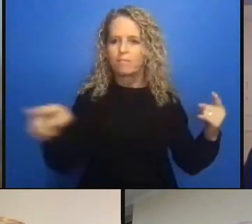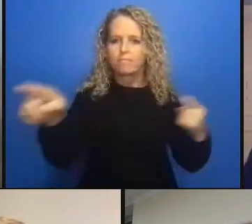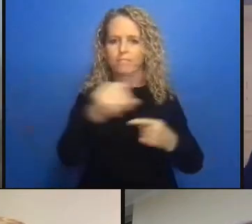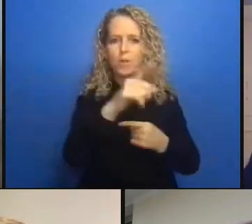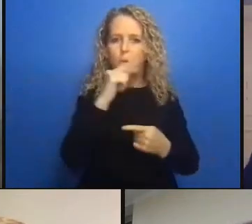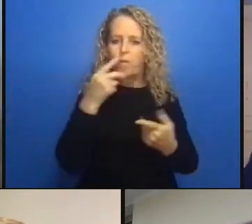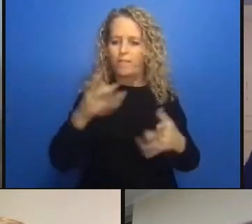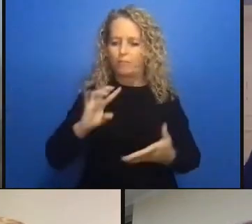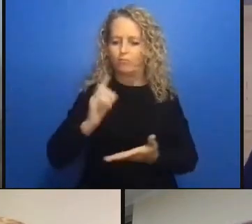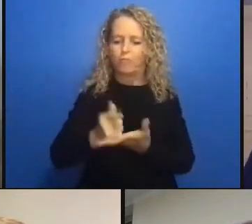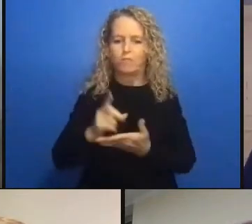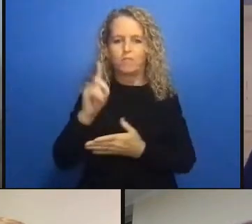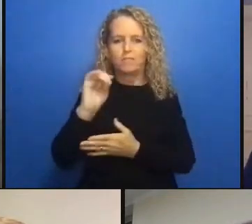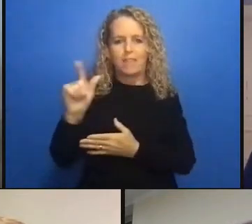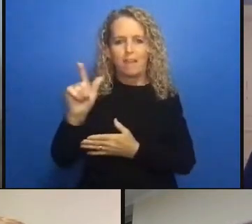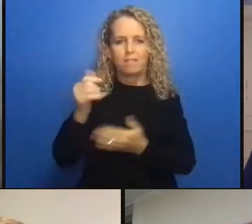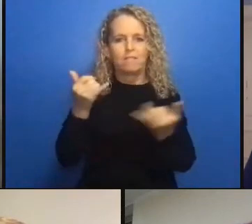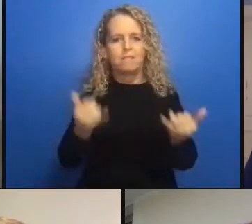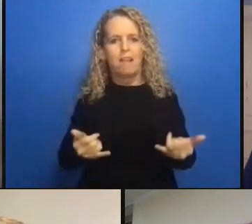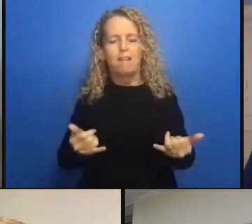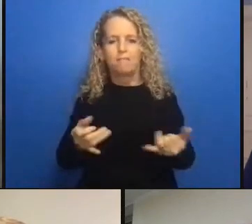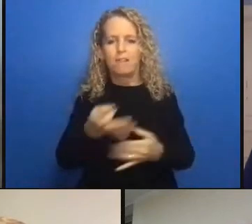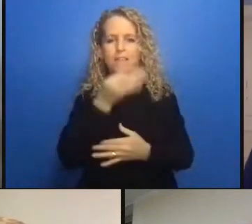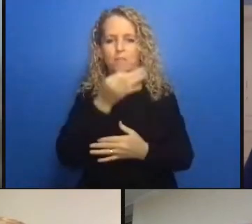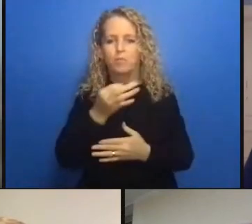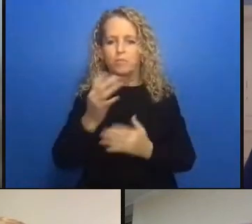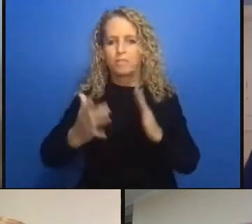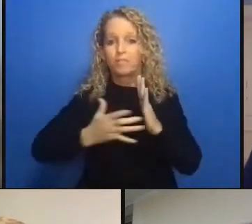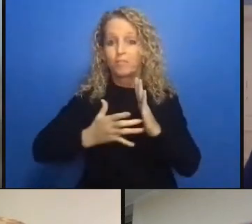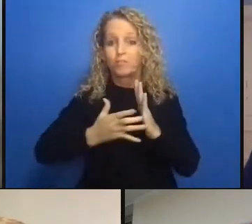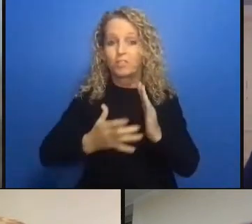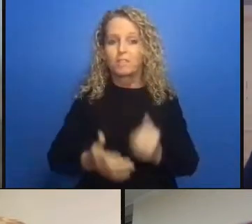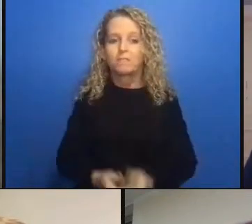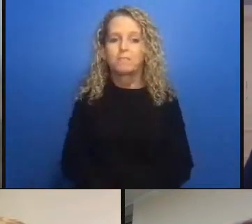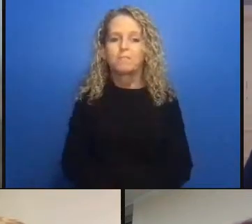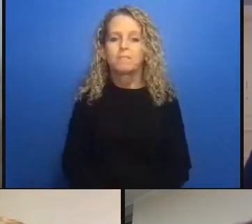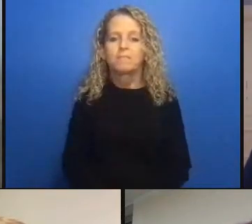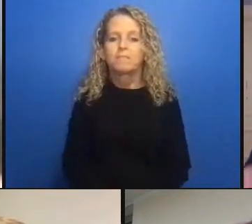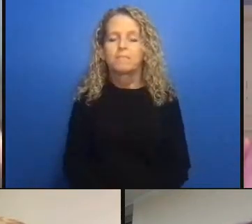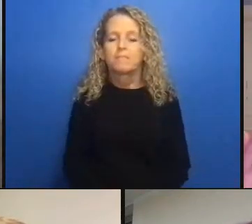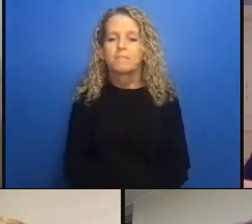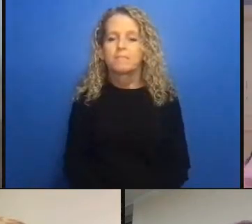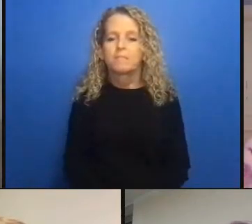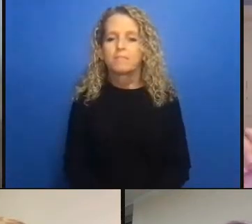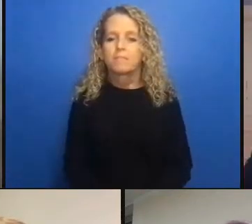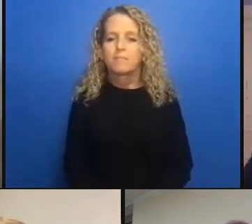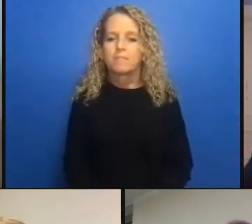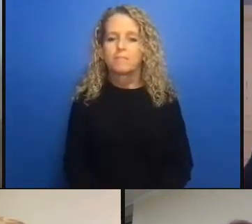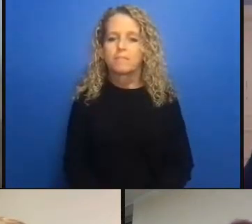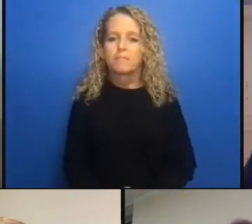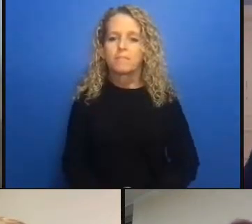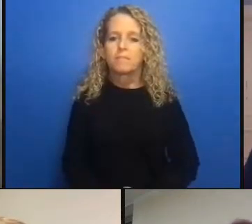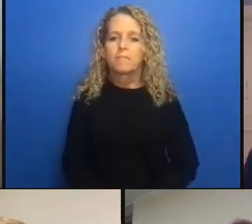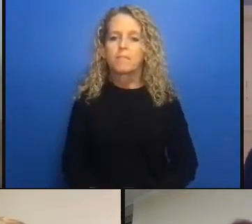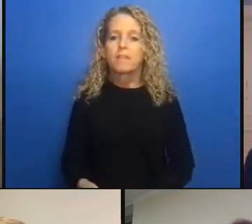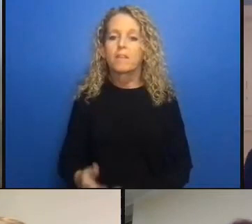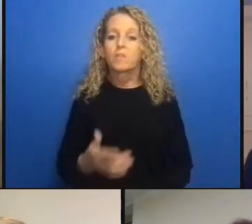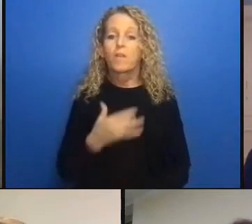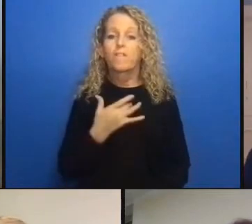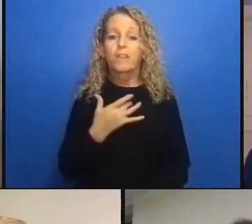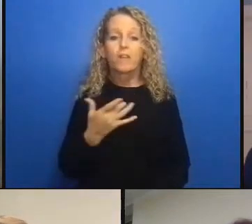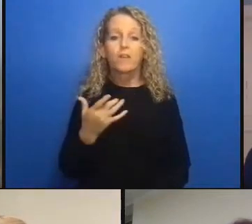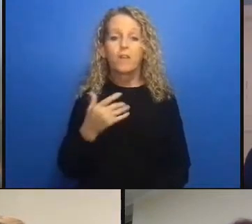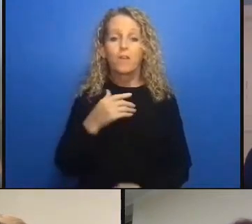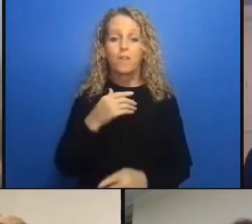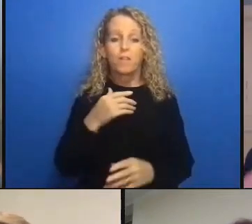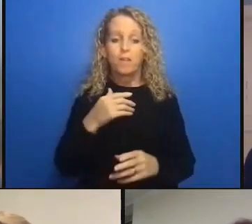ways to blur the line between the world of work and the world of